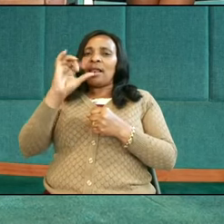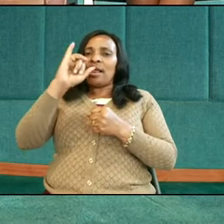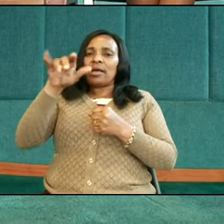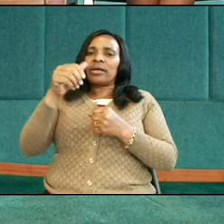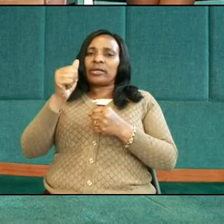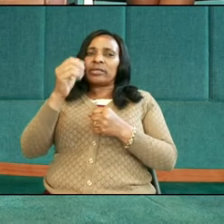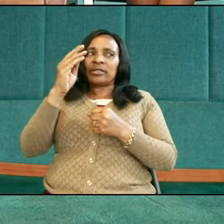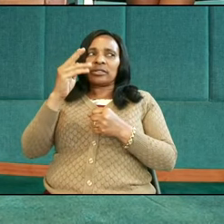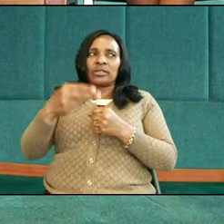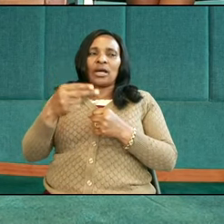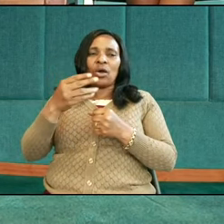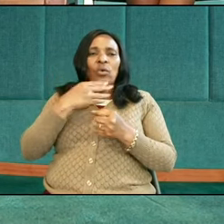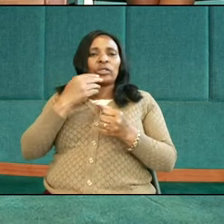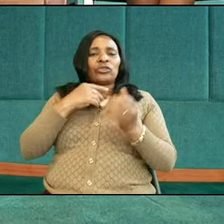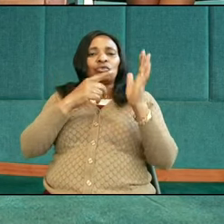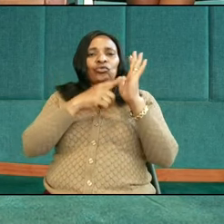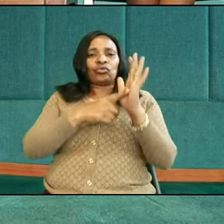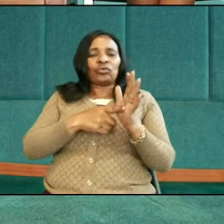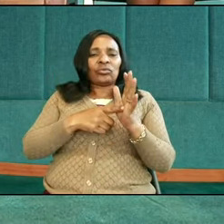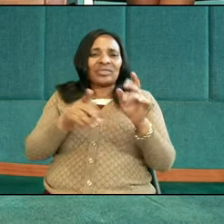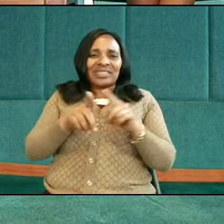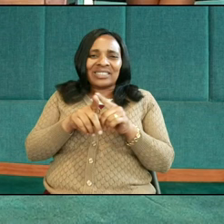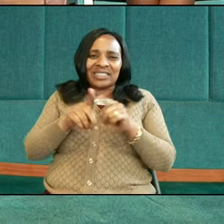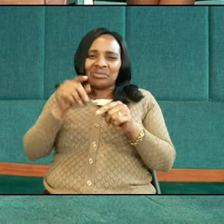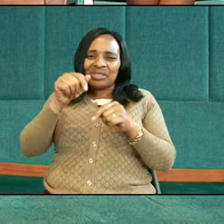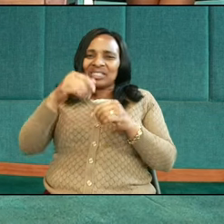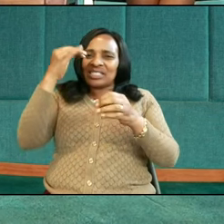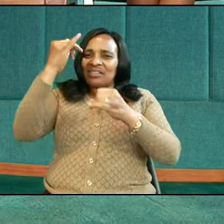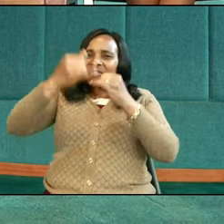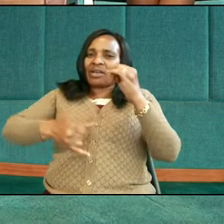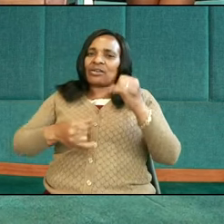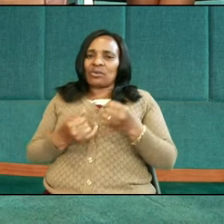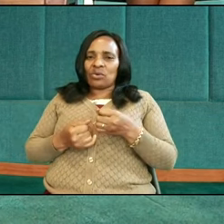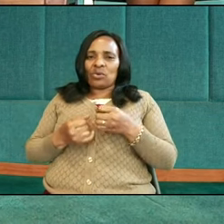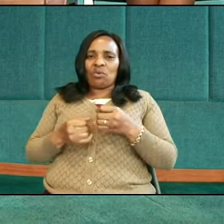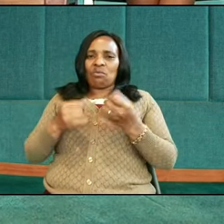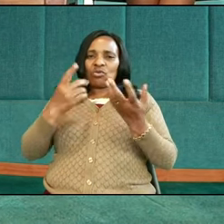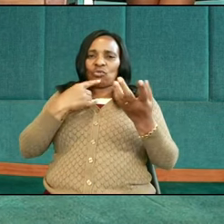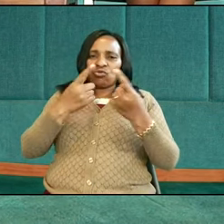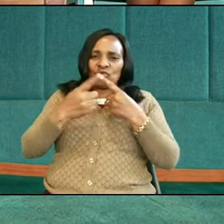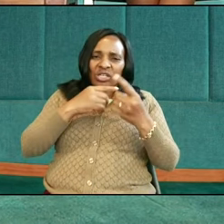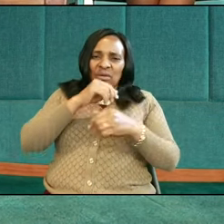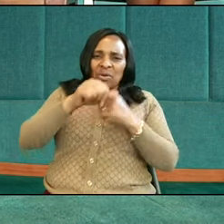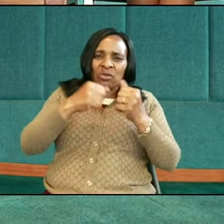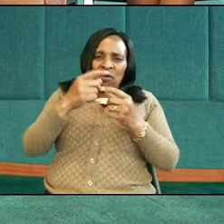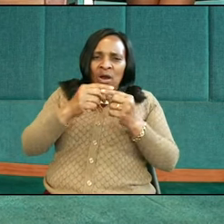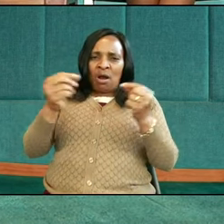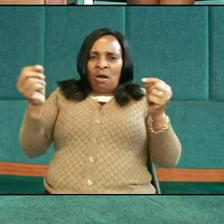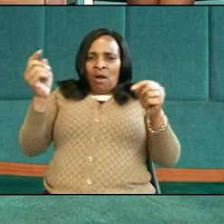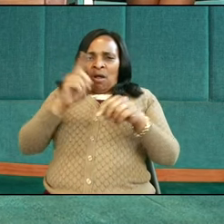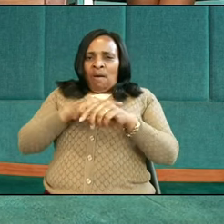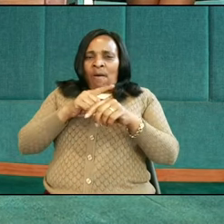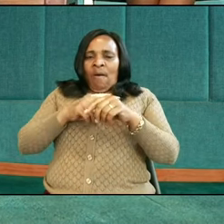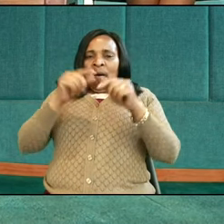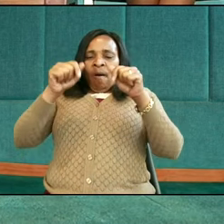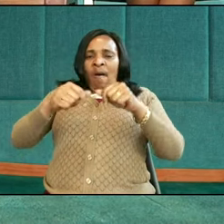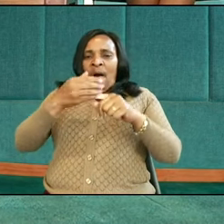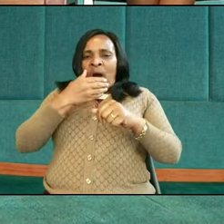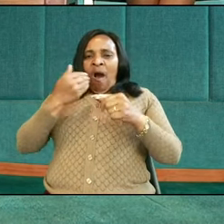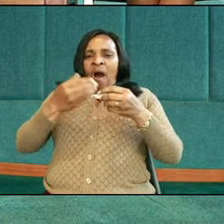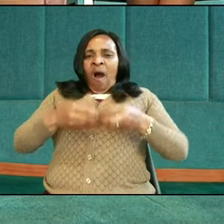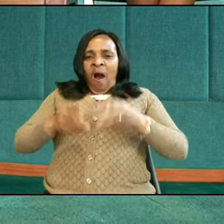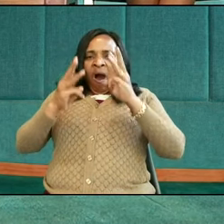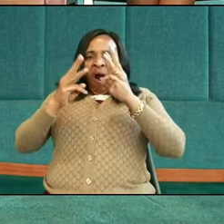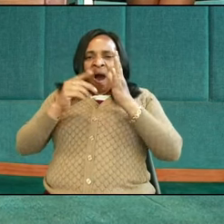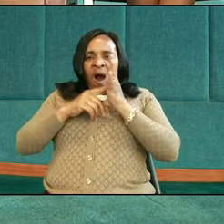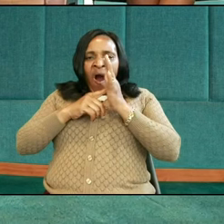he wanted to show that, you know, like, this is like the final time. We've been disputing about this for so long, and this is the best way to